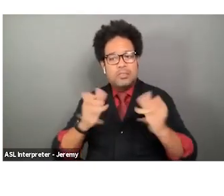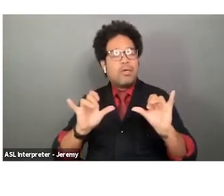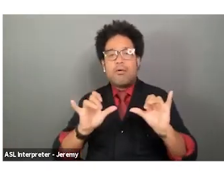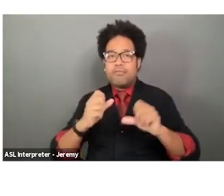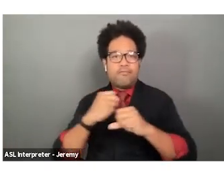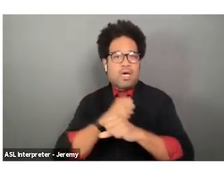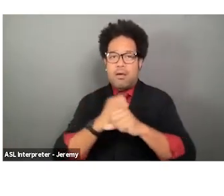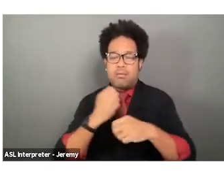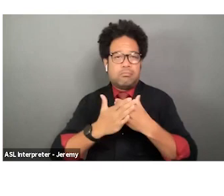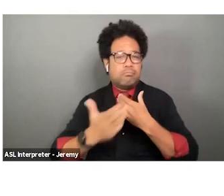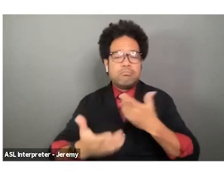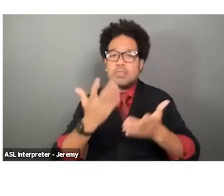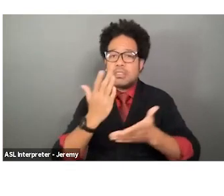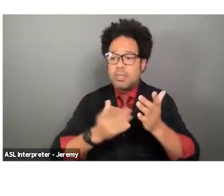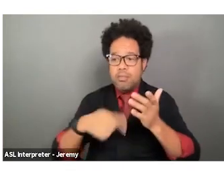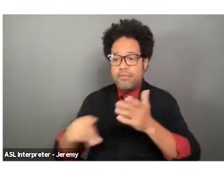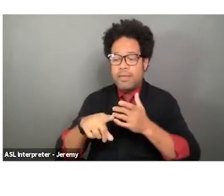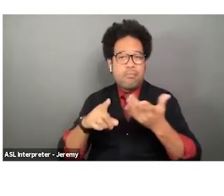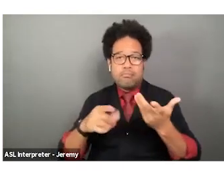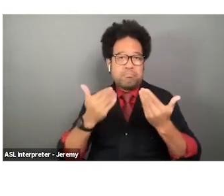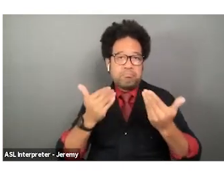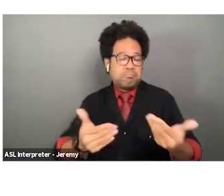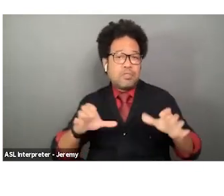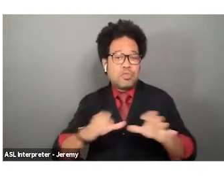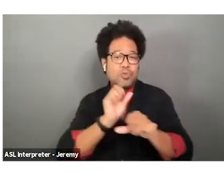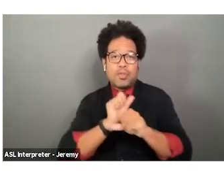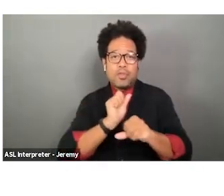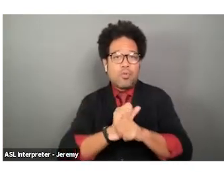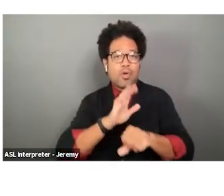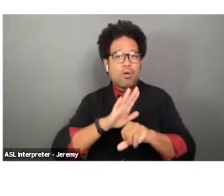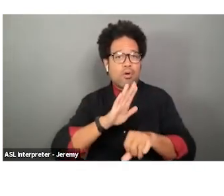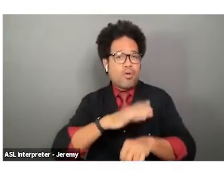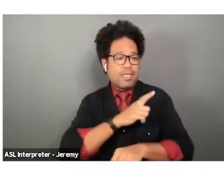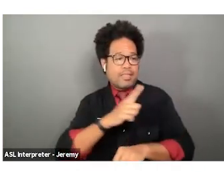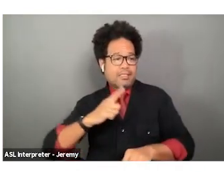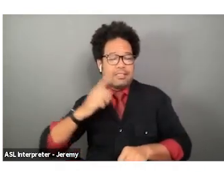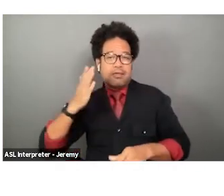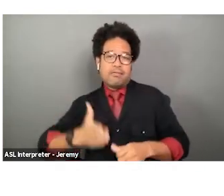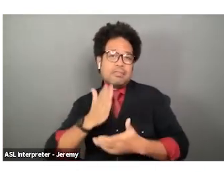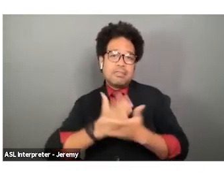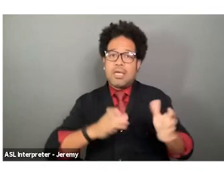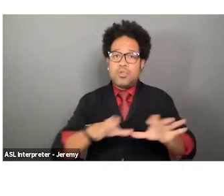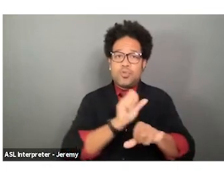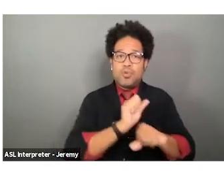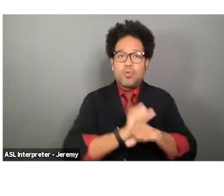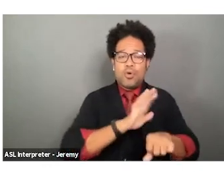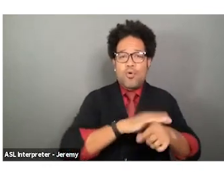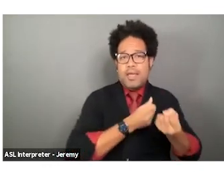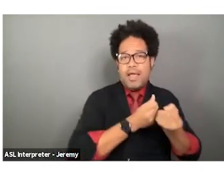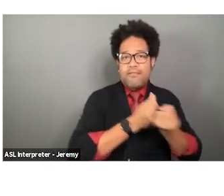fight. Some of them have taken steps to do this work on the legislative side. Some people have taken steps to do this work on the advocacy side